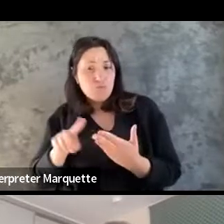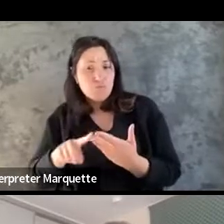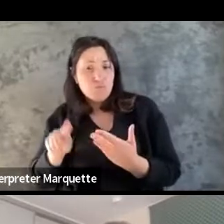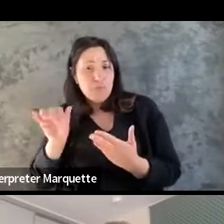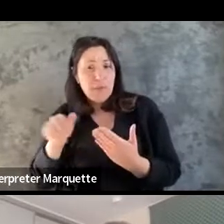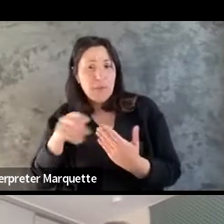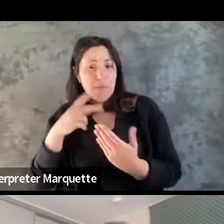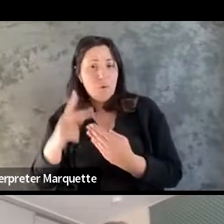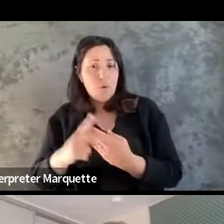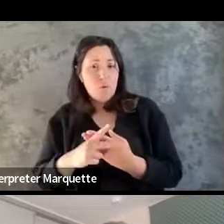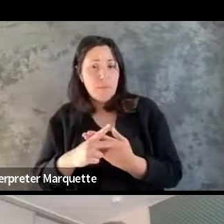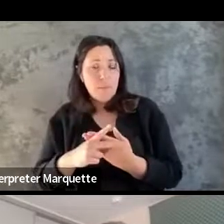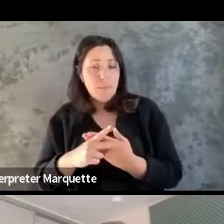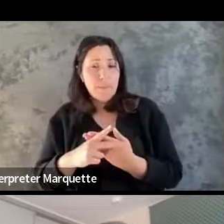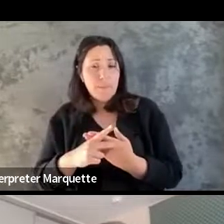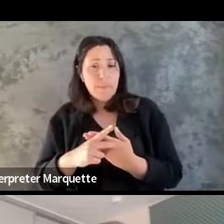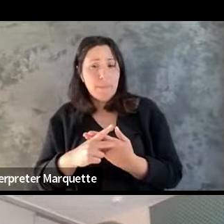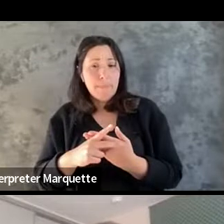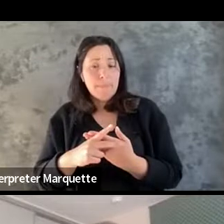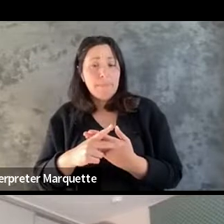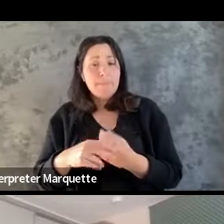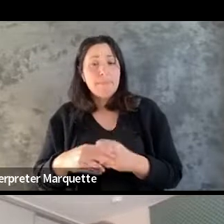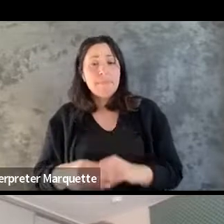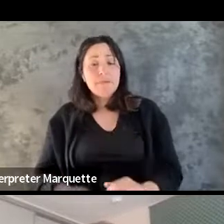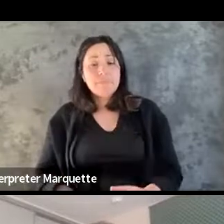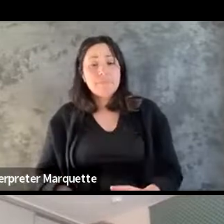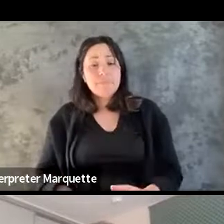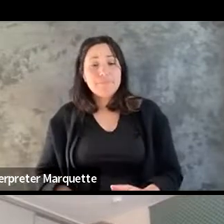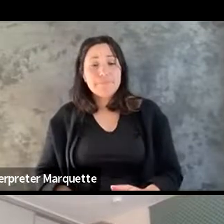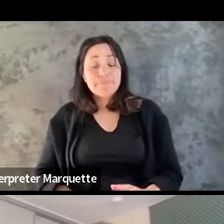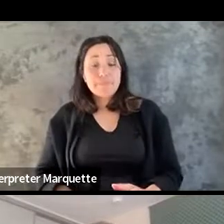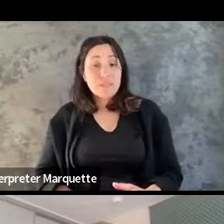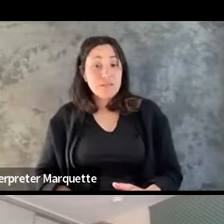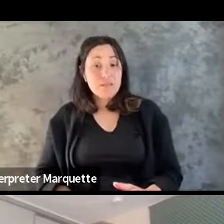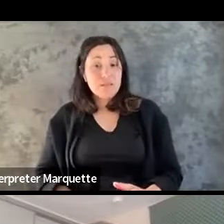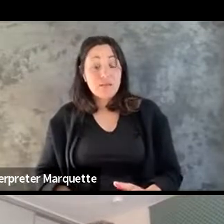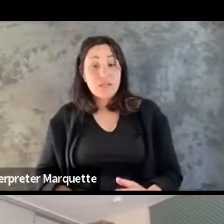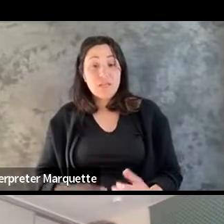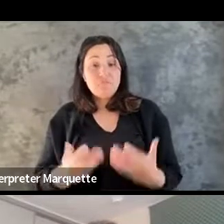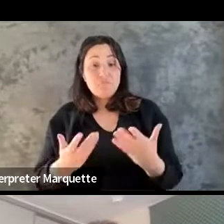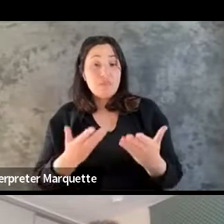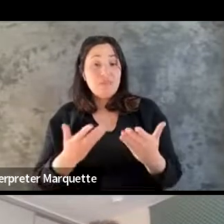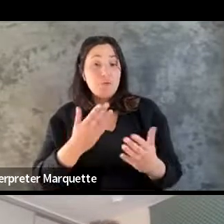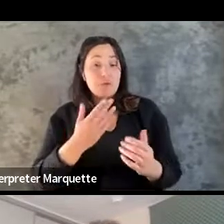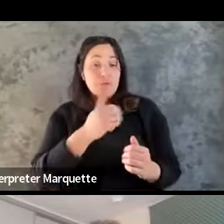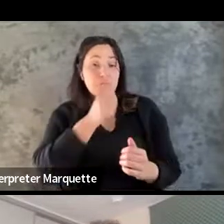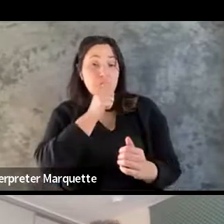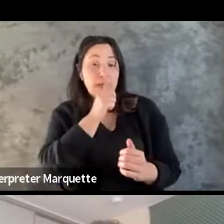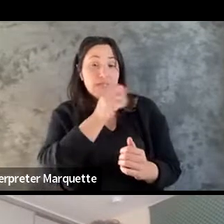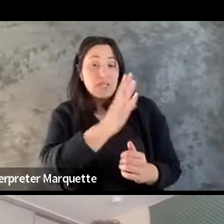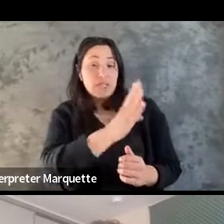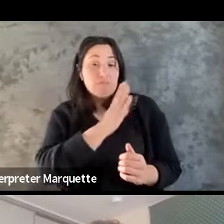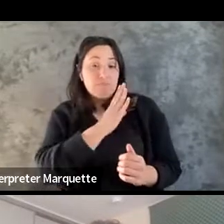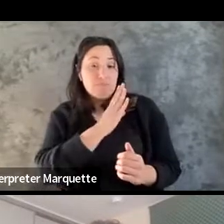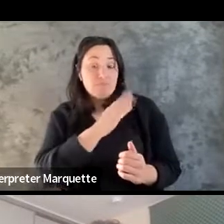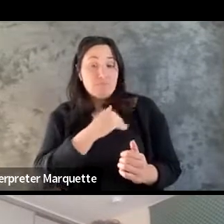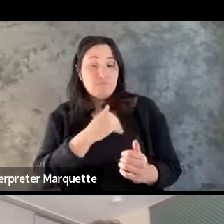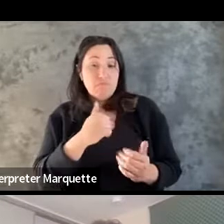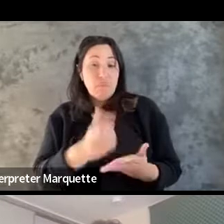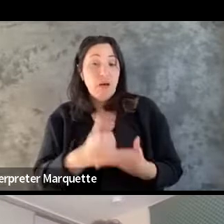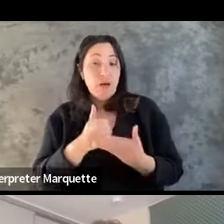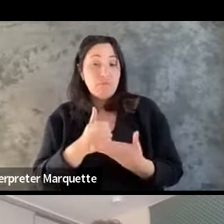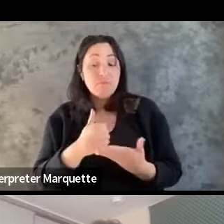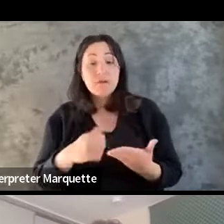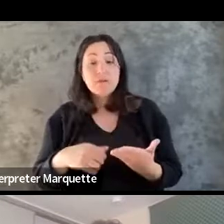program is about. So if you would just privately direct that to me, that would be helpful.